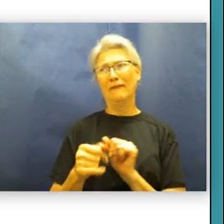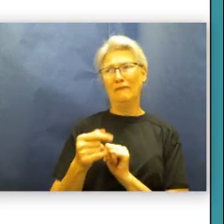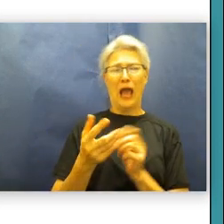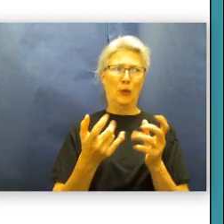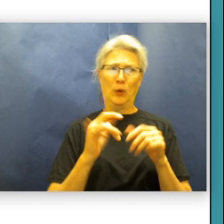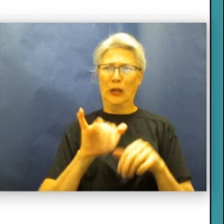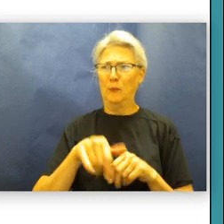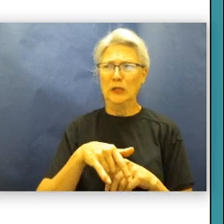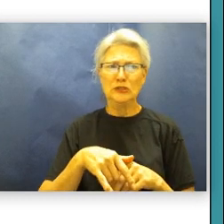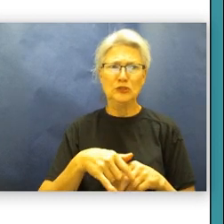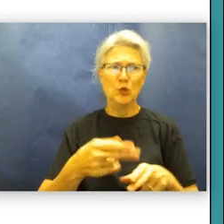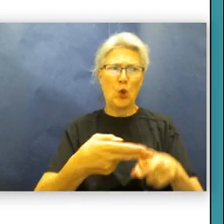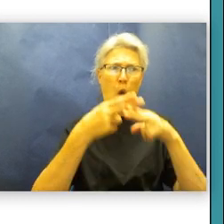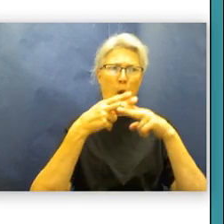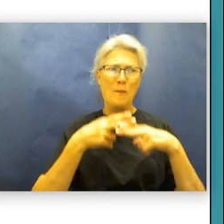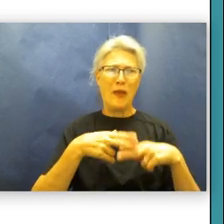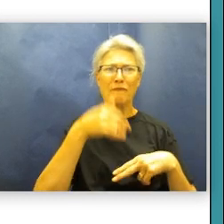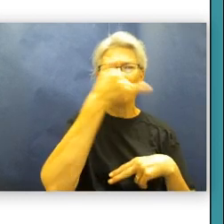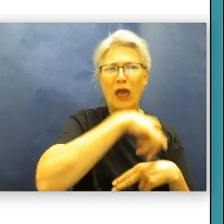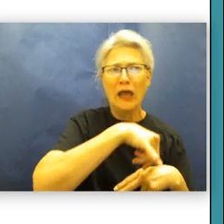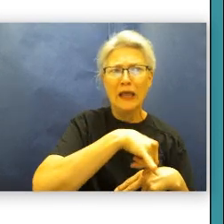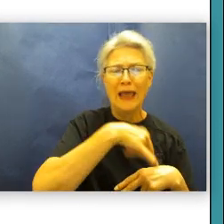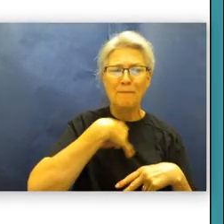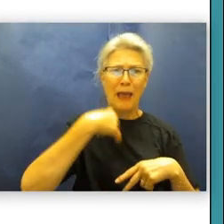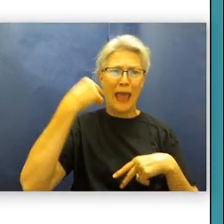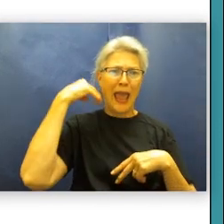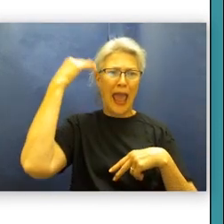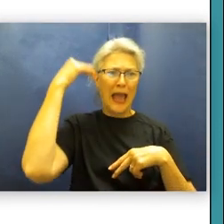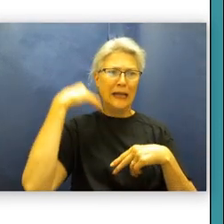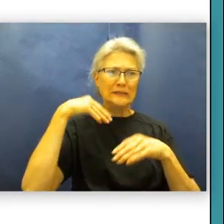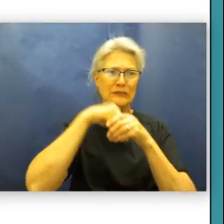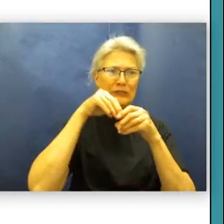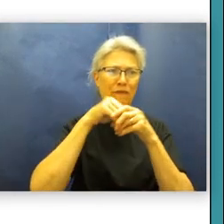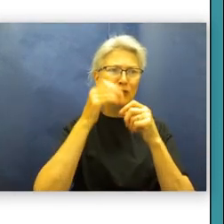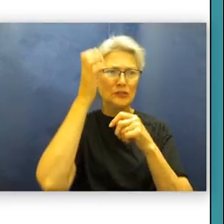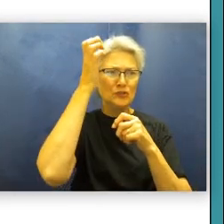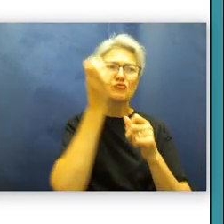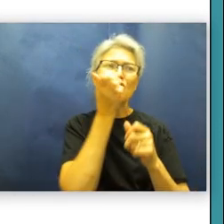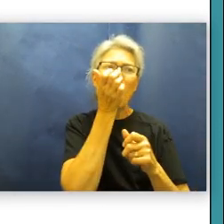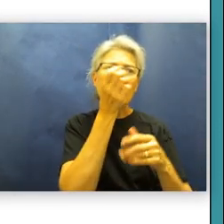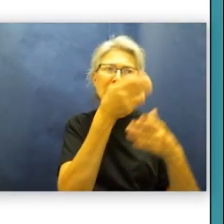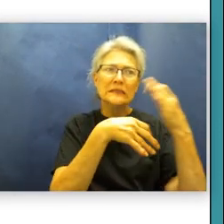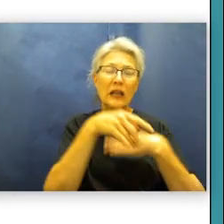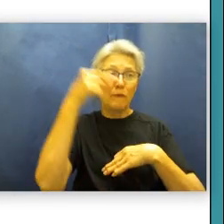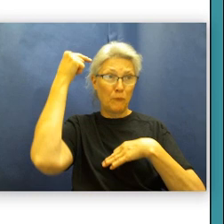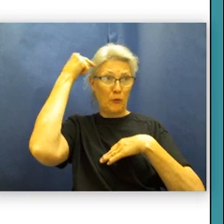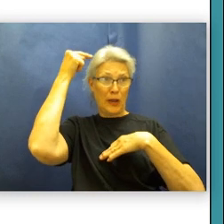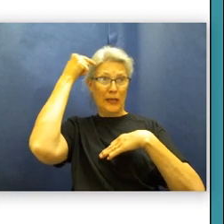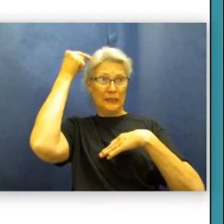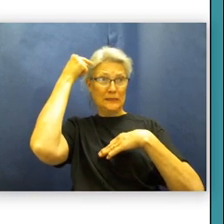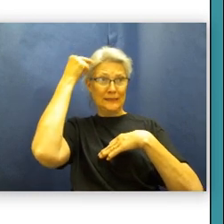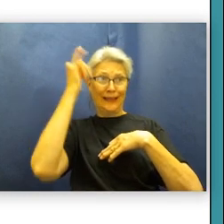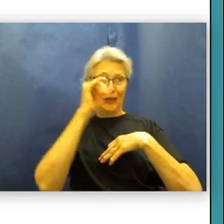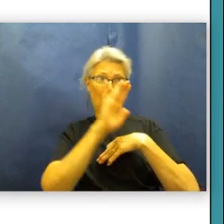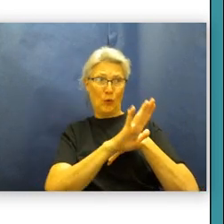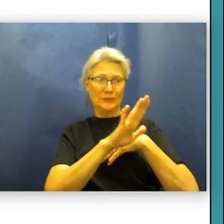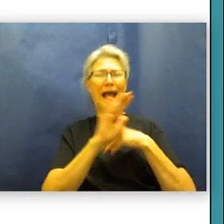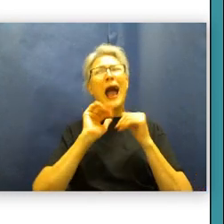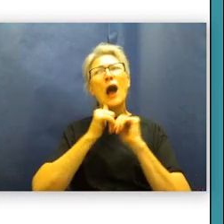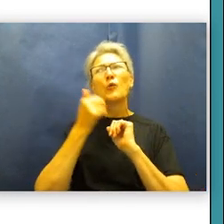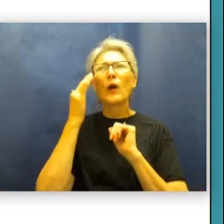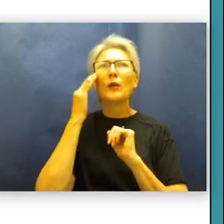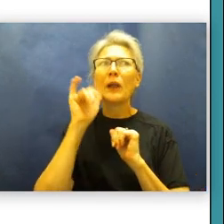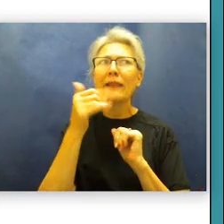with straw instead of with brains as yours is, how am I ever to know anything?" "I understand how you